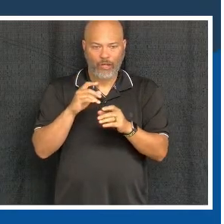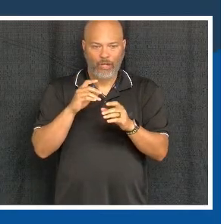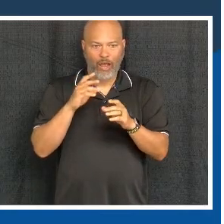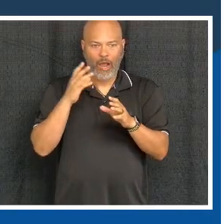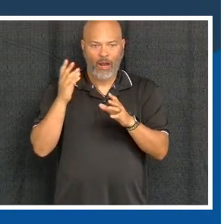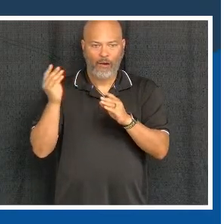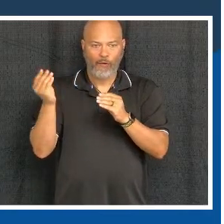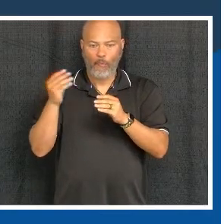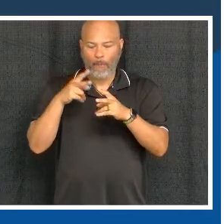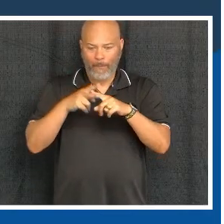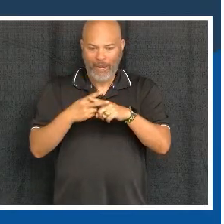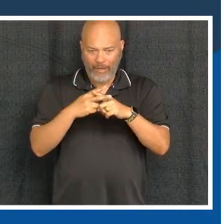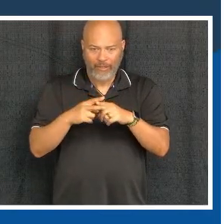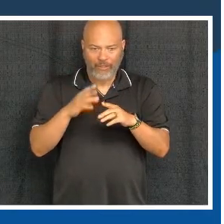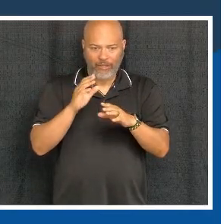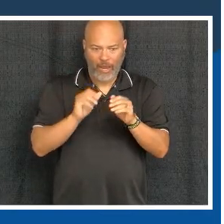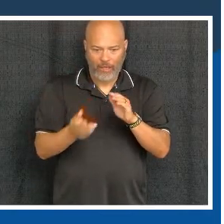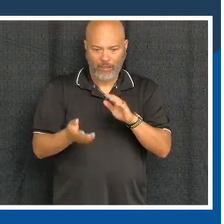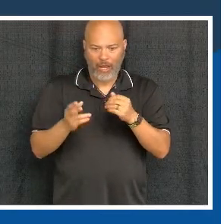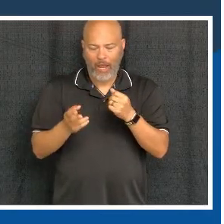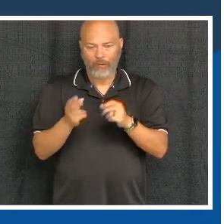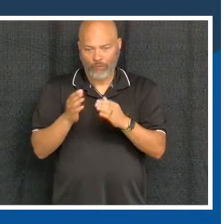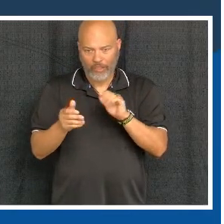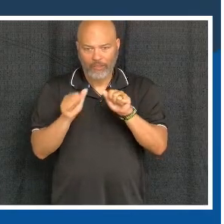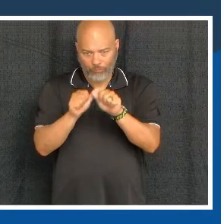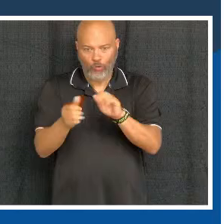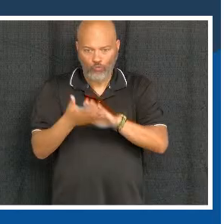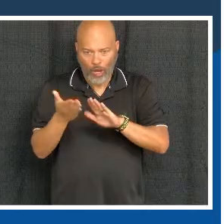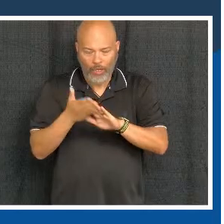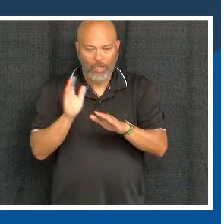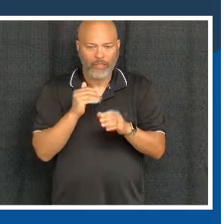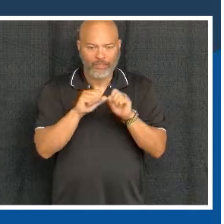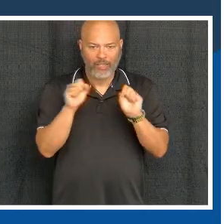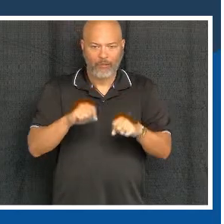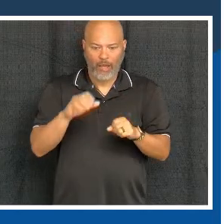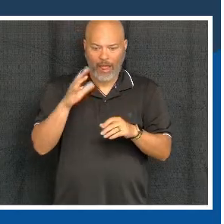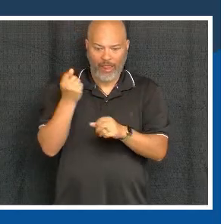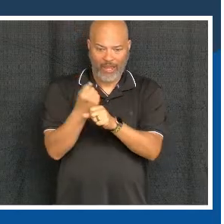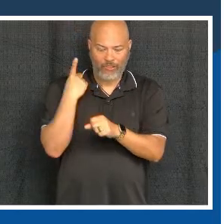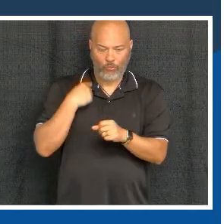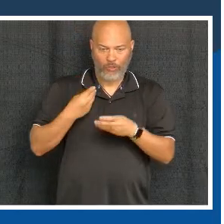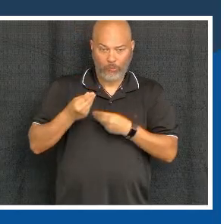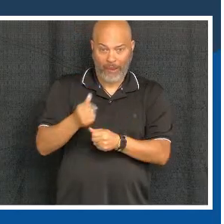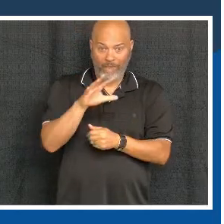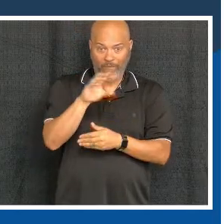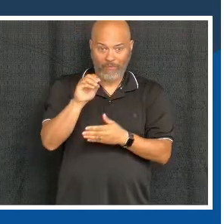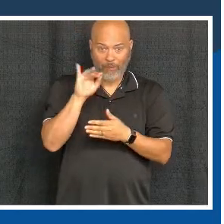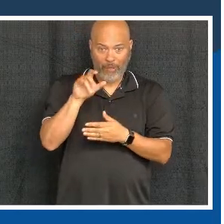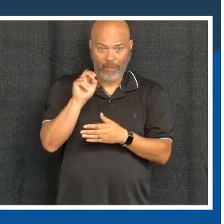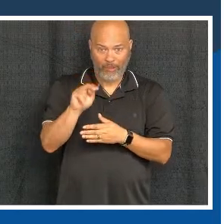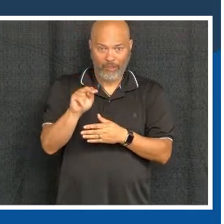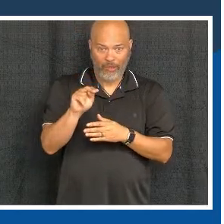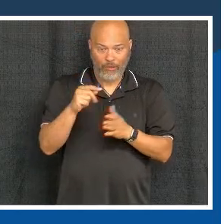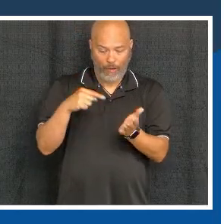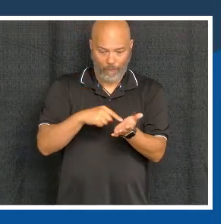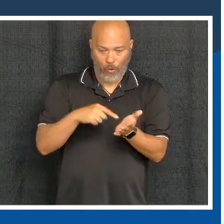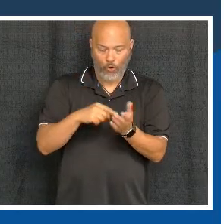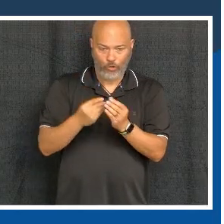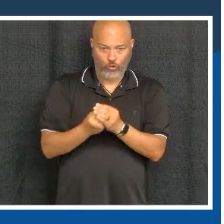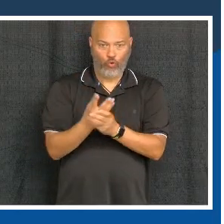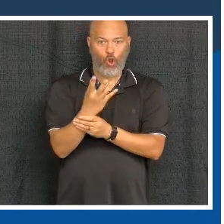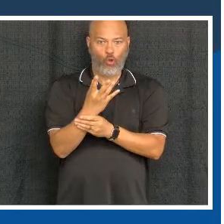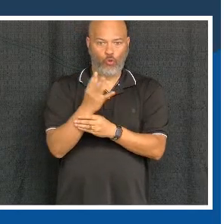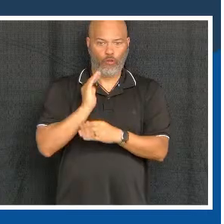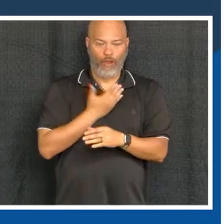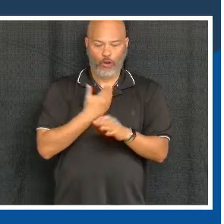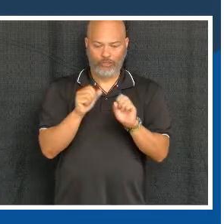and maintenance of our system. And that last year we spent $50 million to handle the growth of